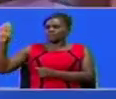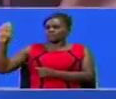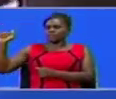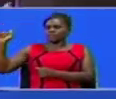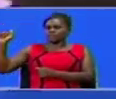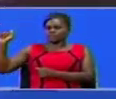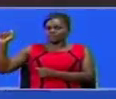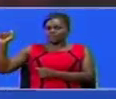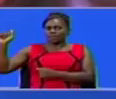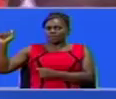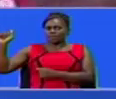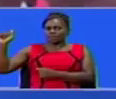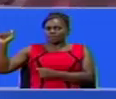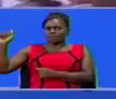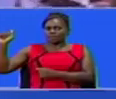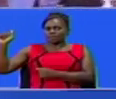agreement.